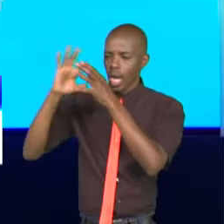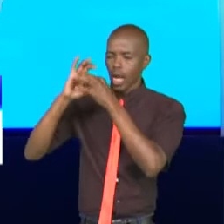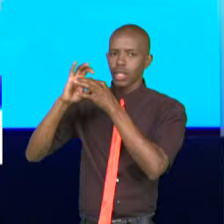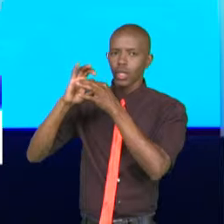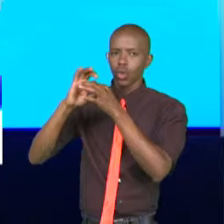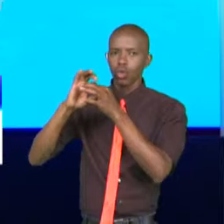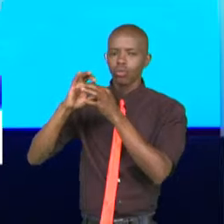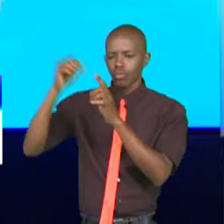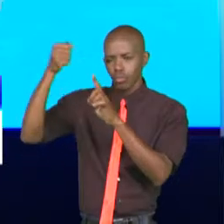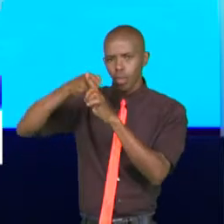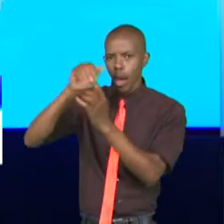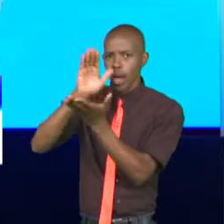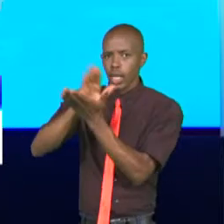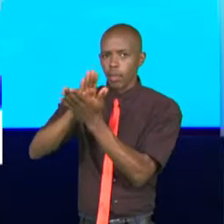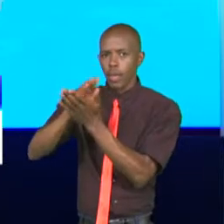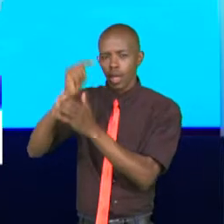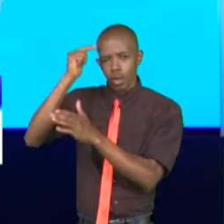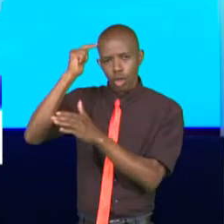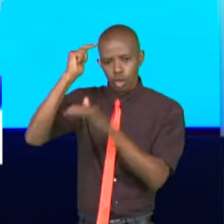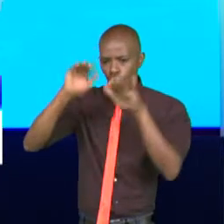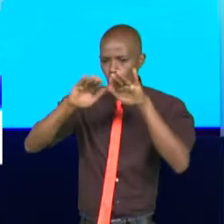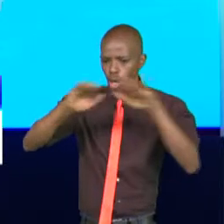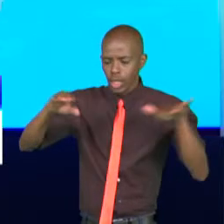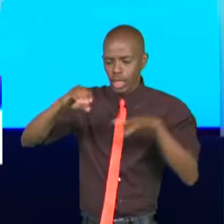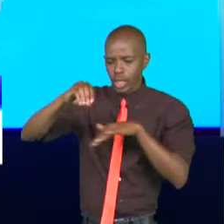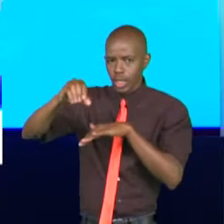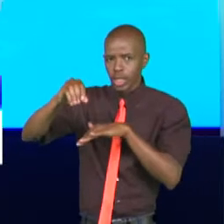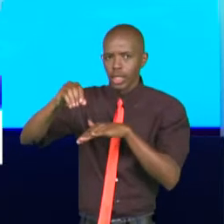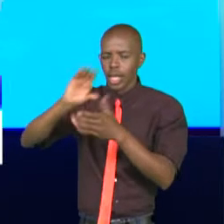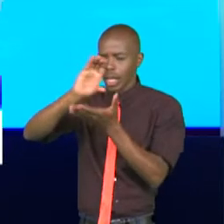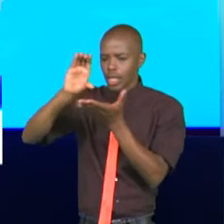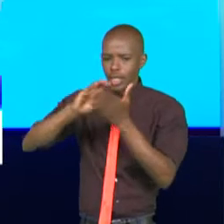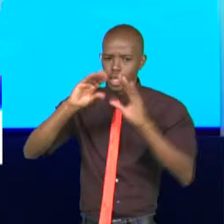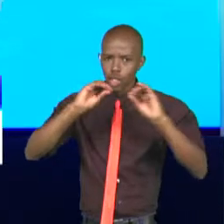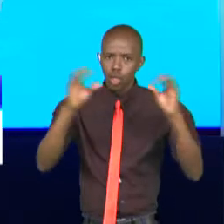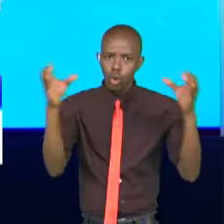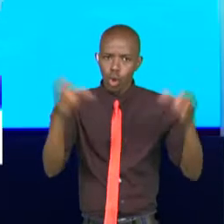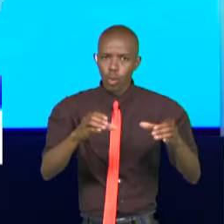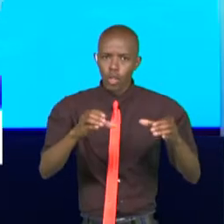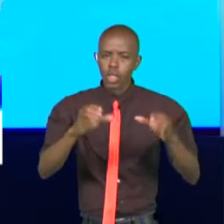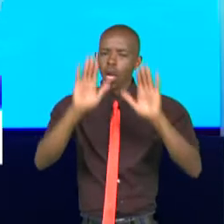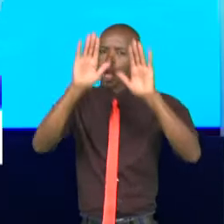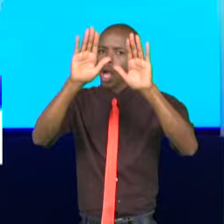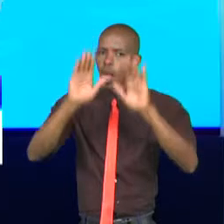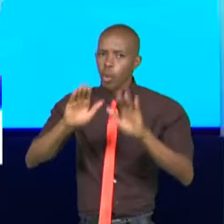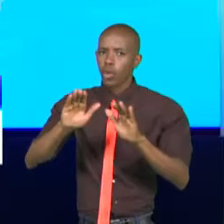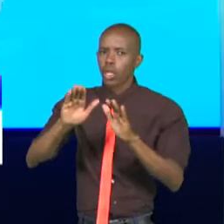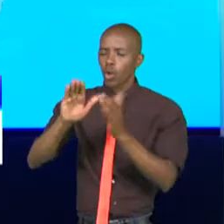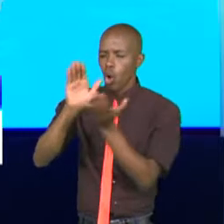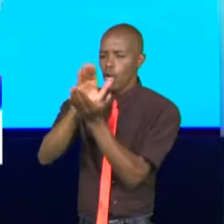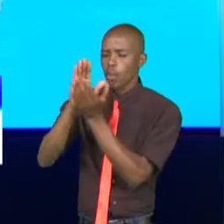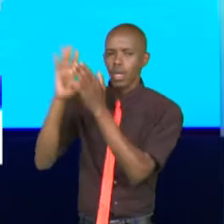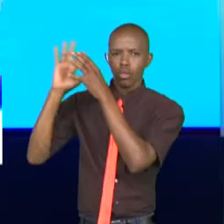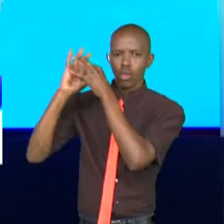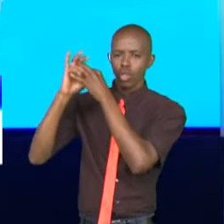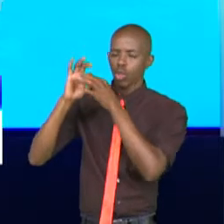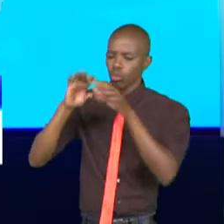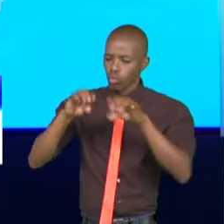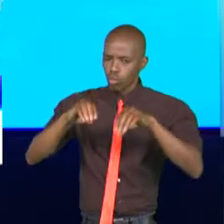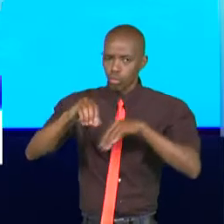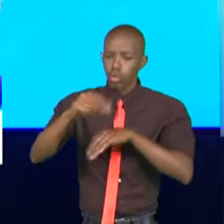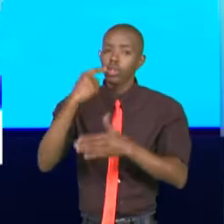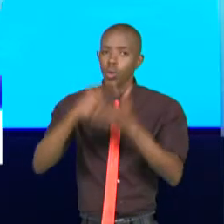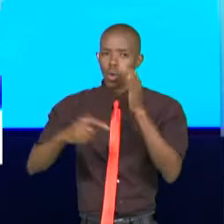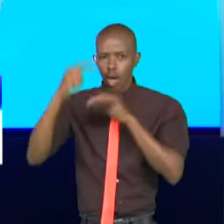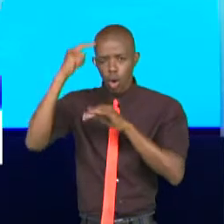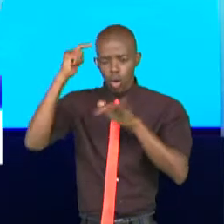for conservation of indigenous seeds. In the center, they are teaching community of the importance of traditional seeds. They maintain that